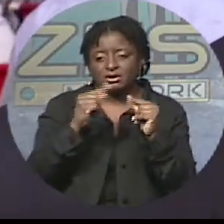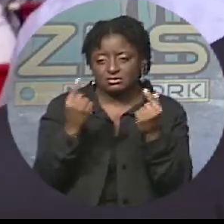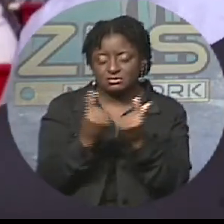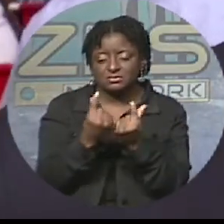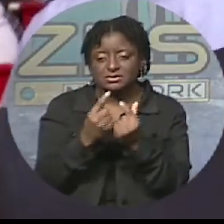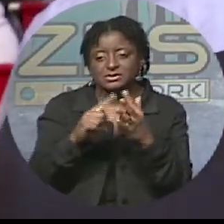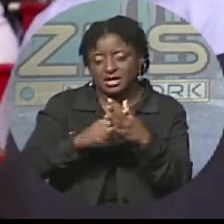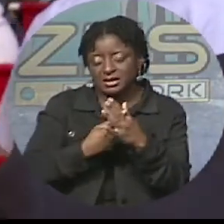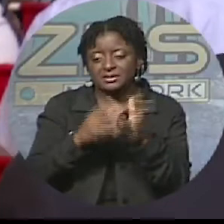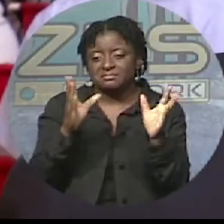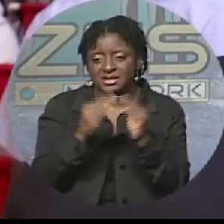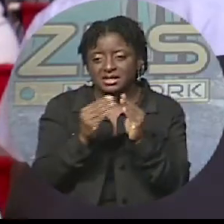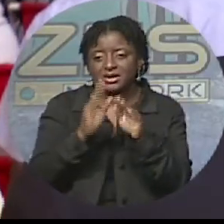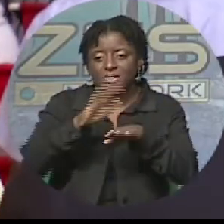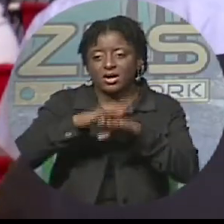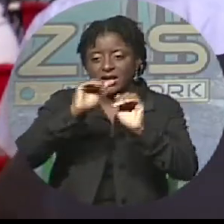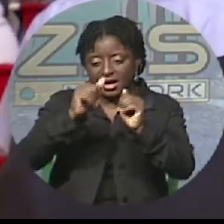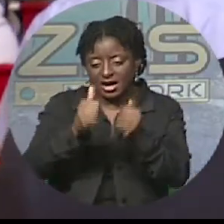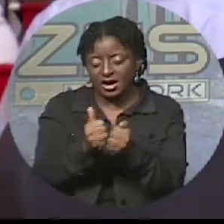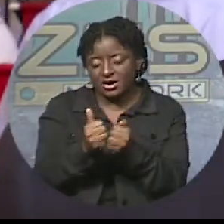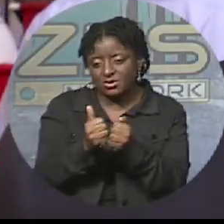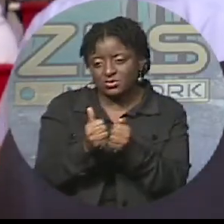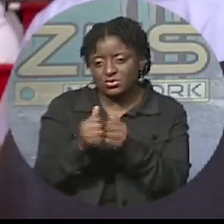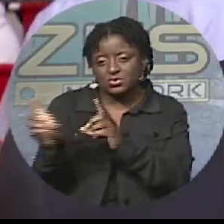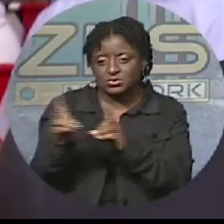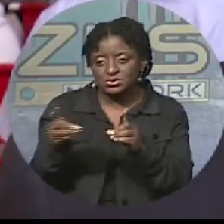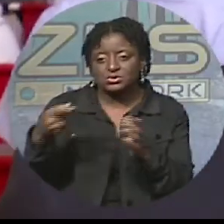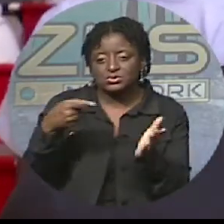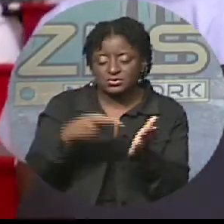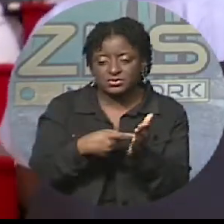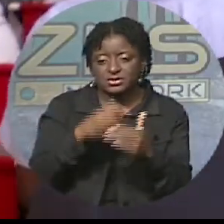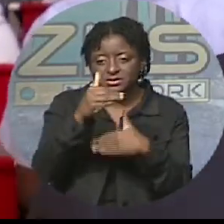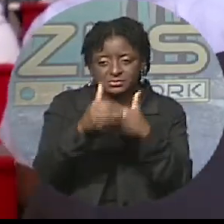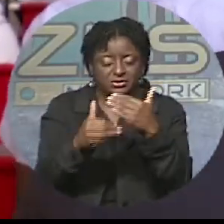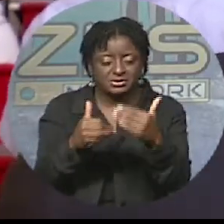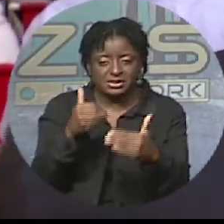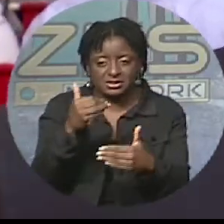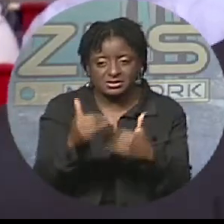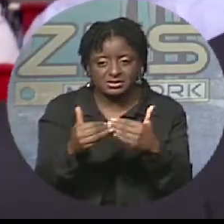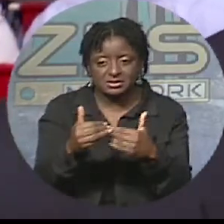exercise? Well, I would not necessarily want to say too much about it, only that